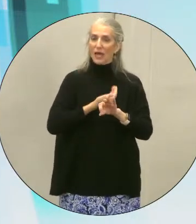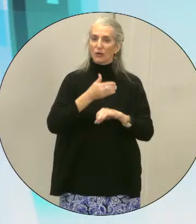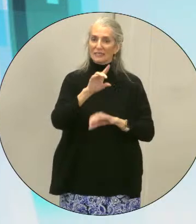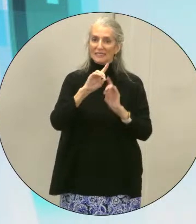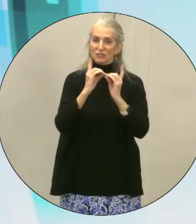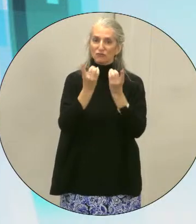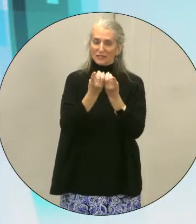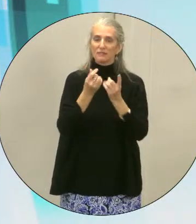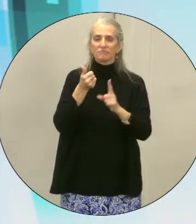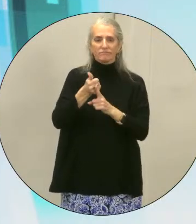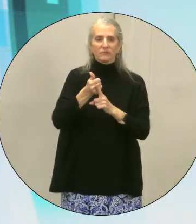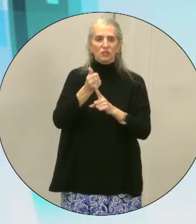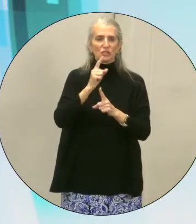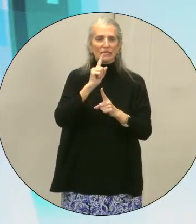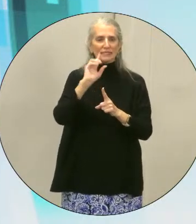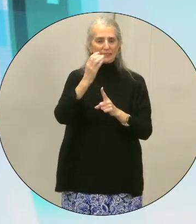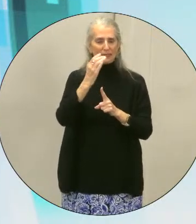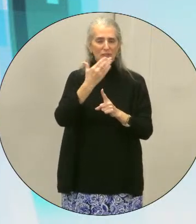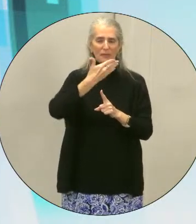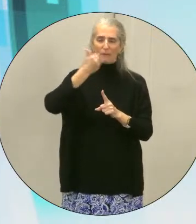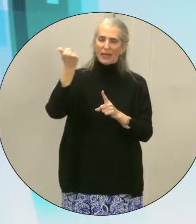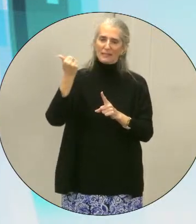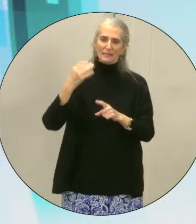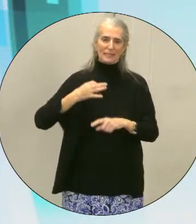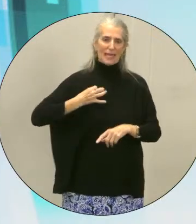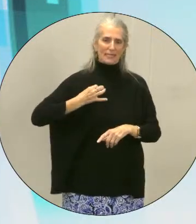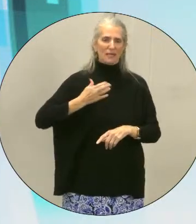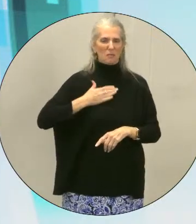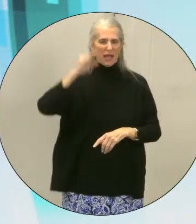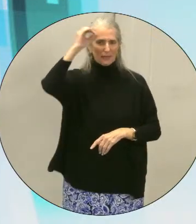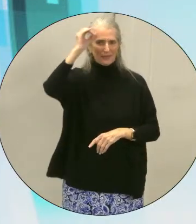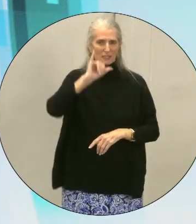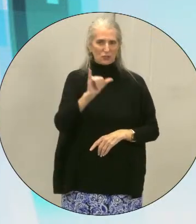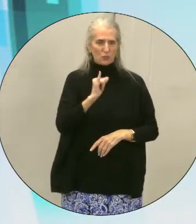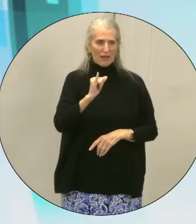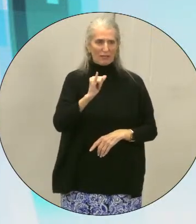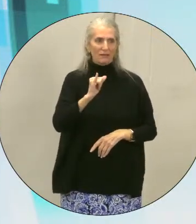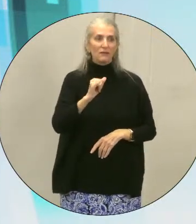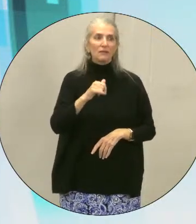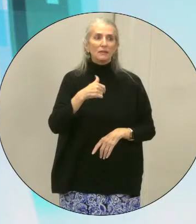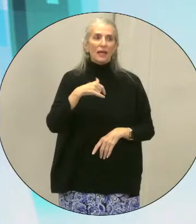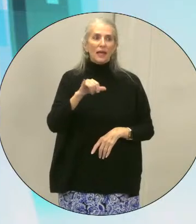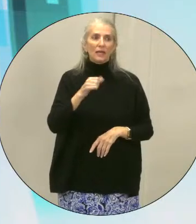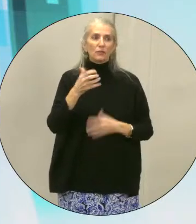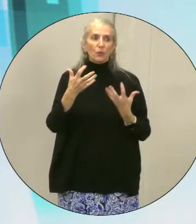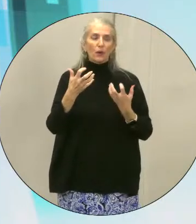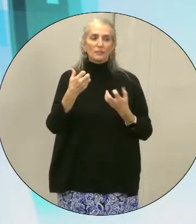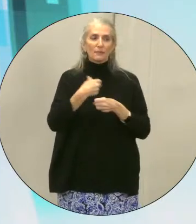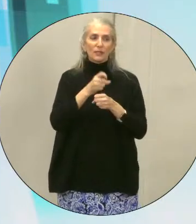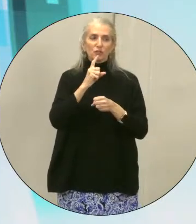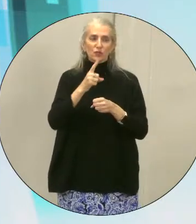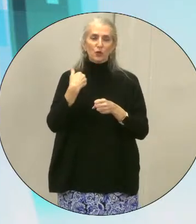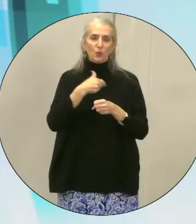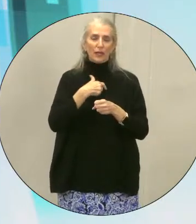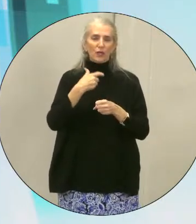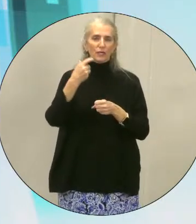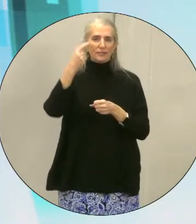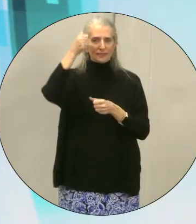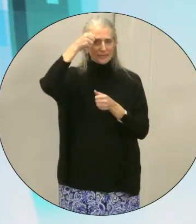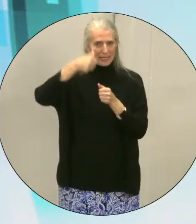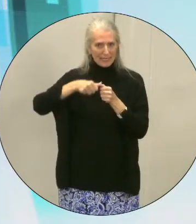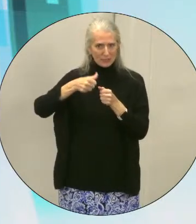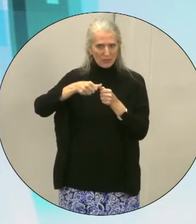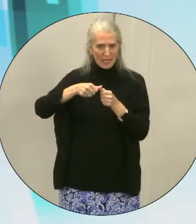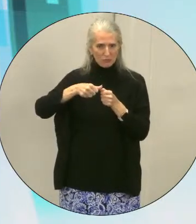she seems to be the best candidate, in my opinion, as well. I do want to just make sure that we're taking into account that we